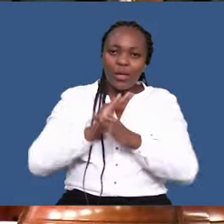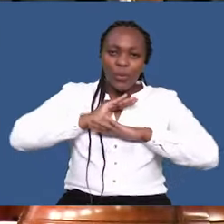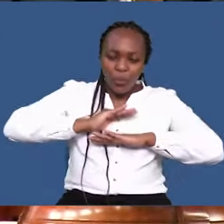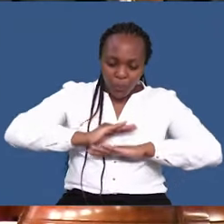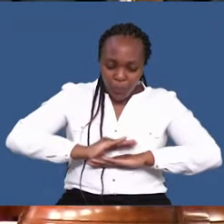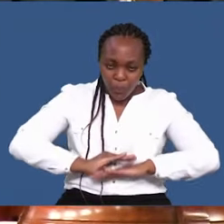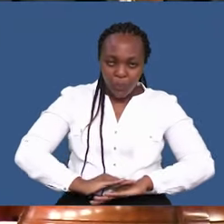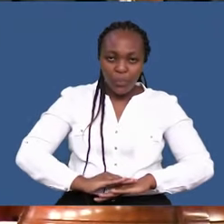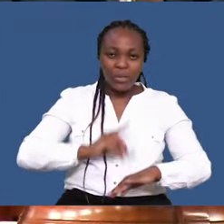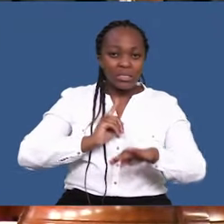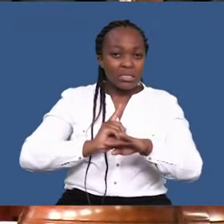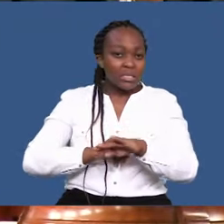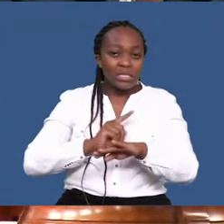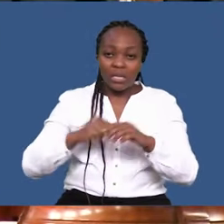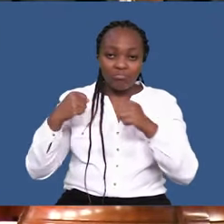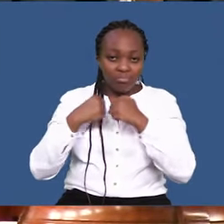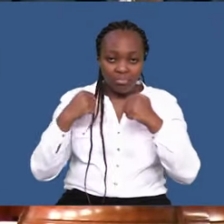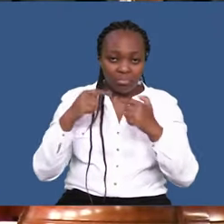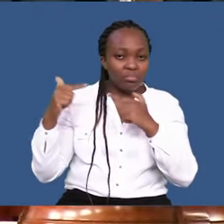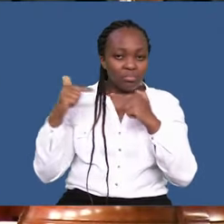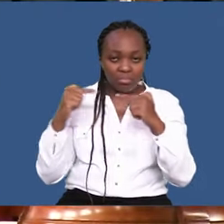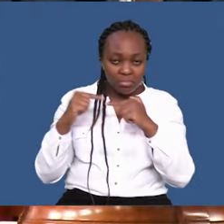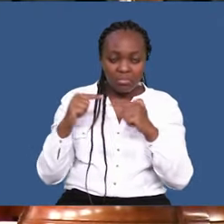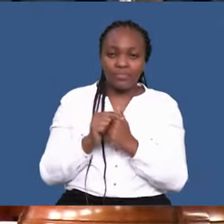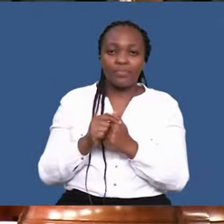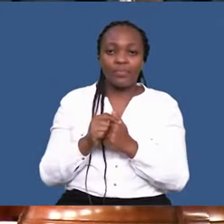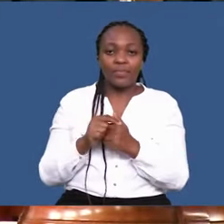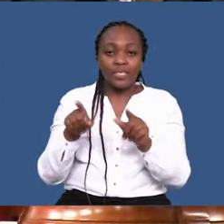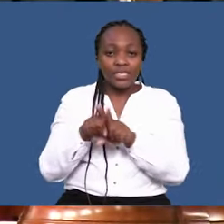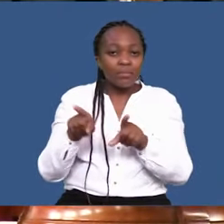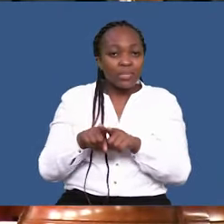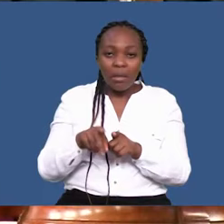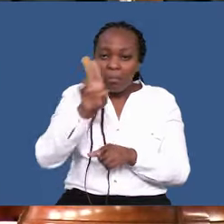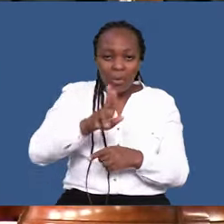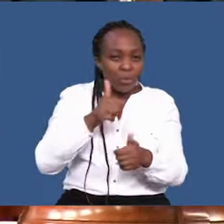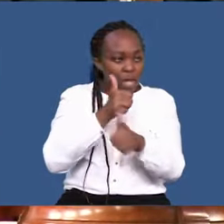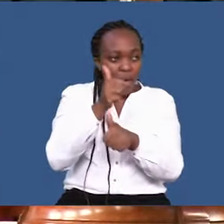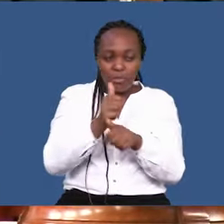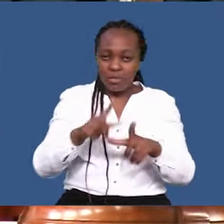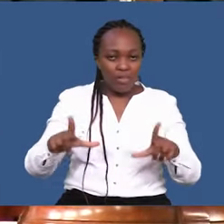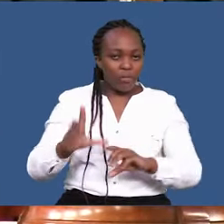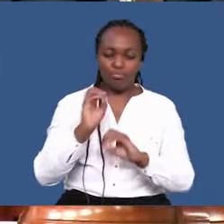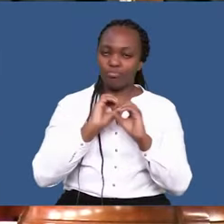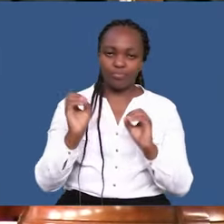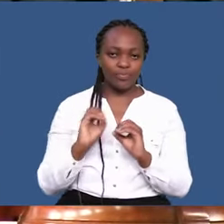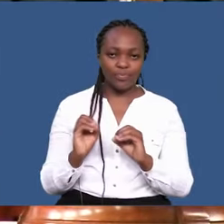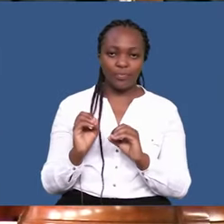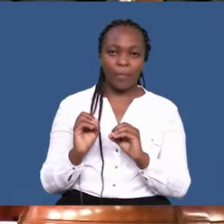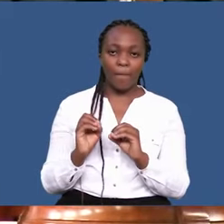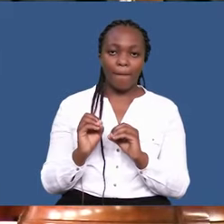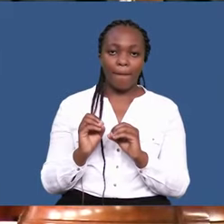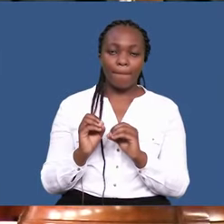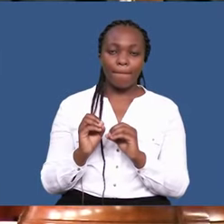our challenge, to put off, to get rid of the old nature and